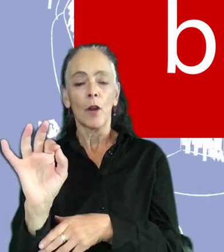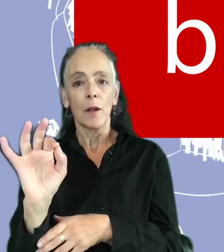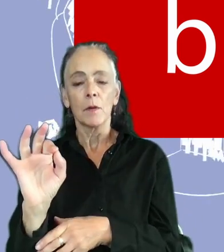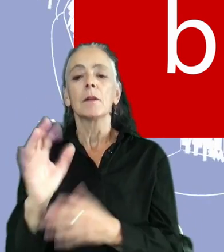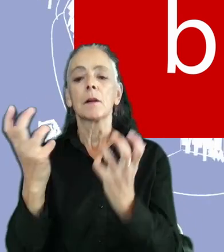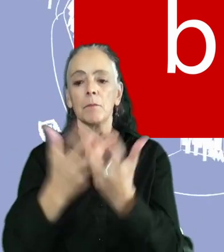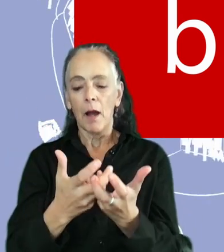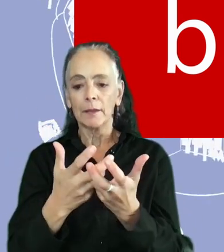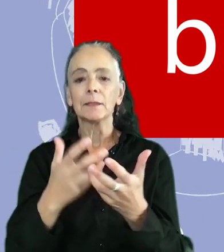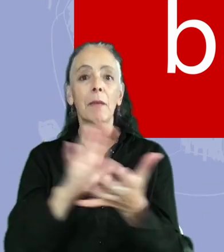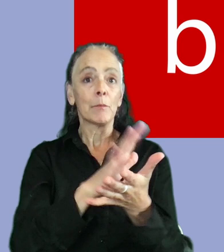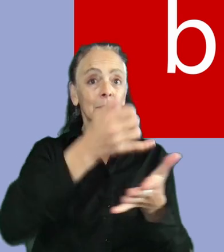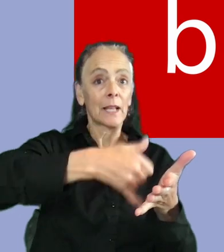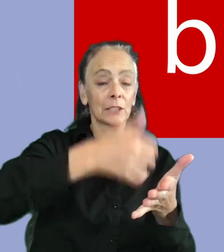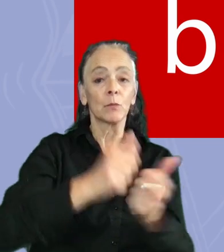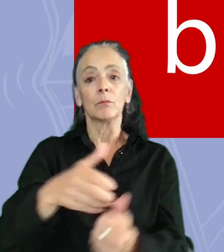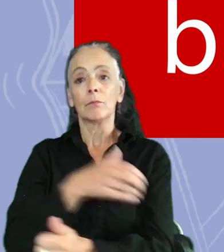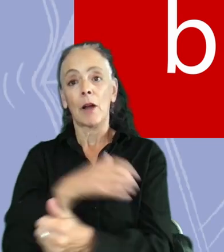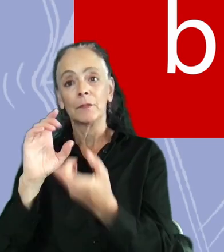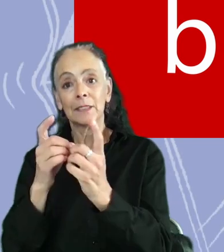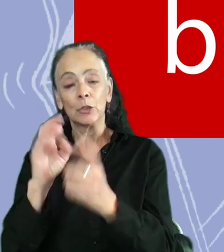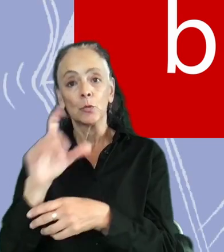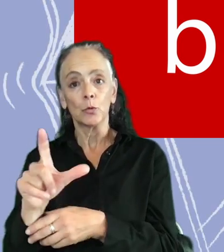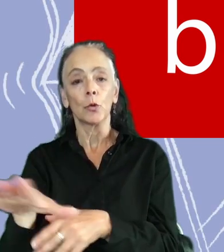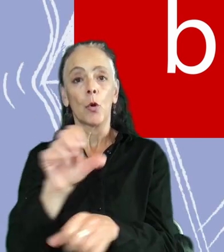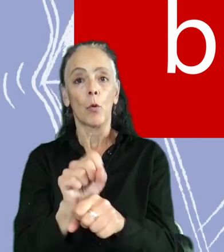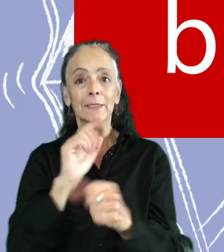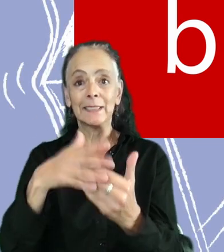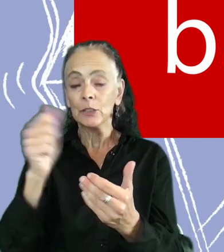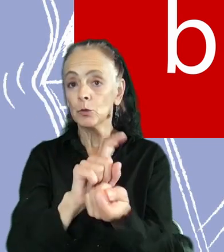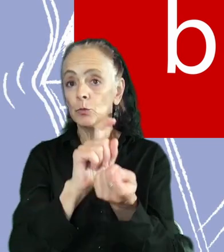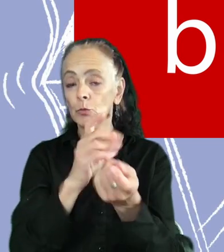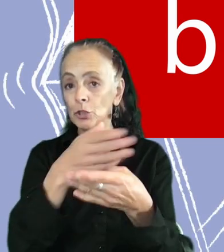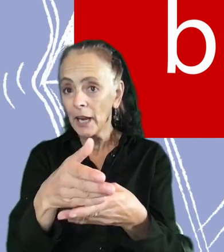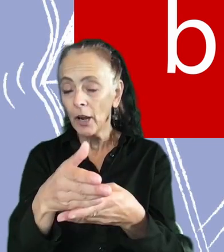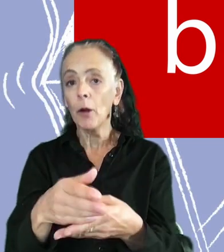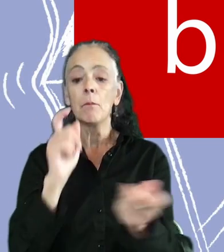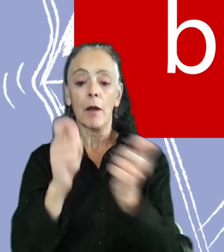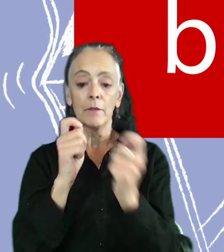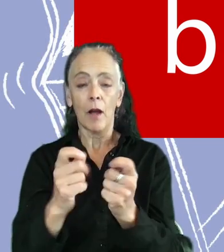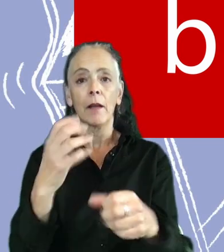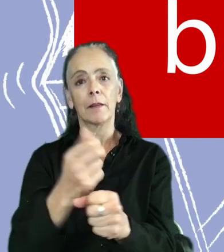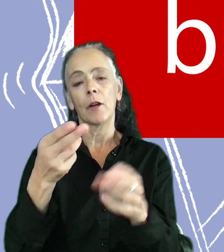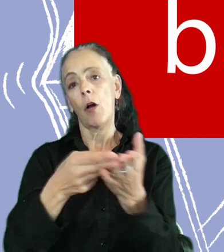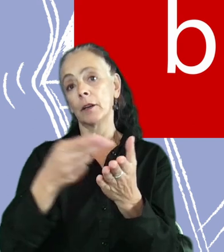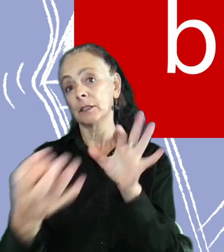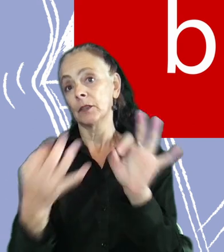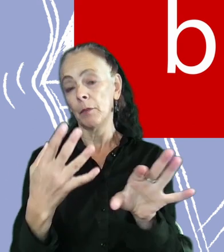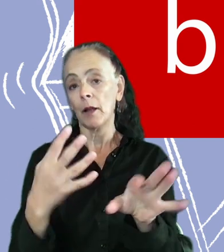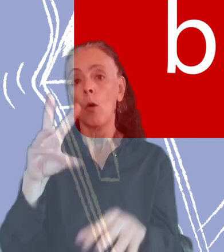it combines the comfort and simplicity of paper sketching with the power of a digital tool so your work is easier to